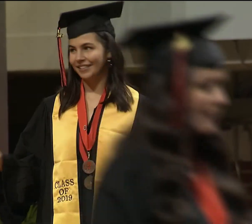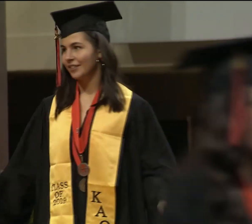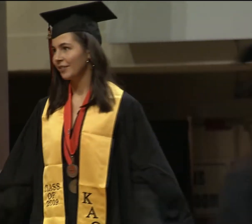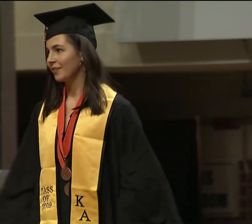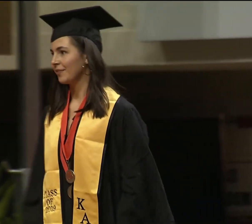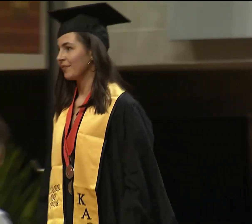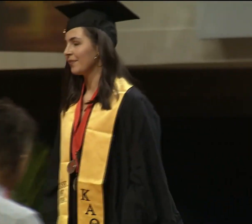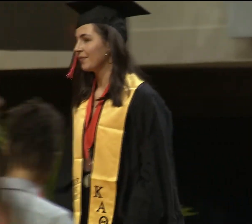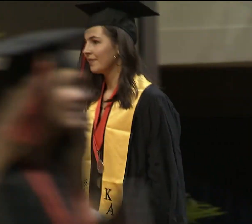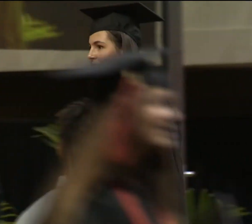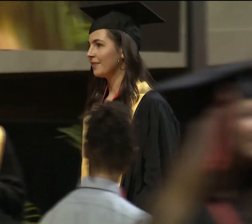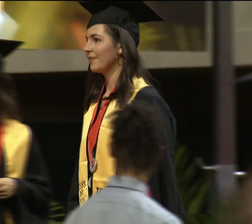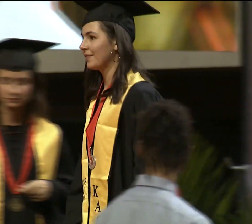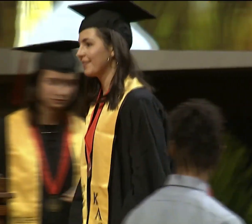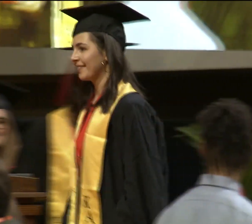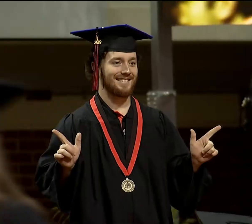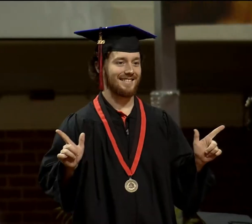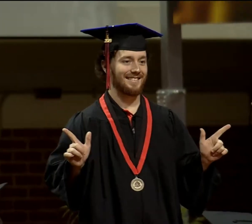Haley